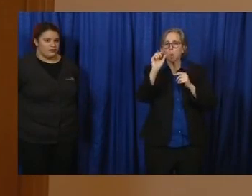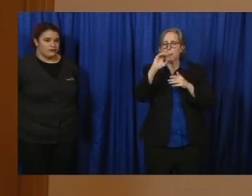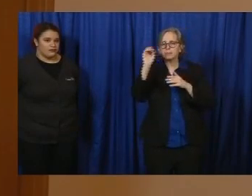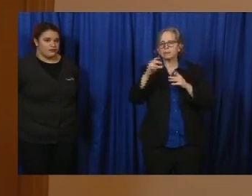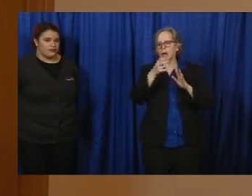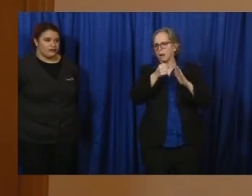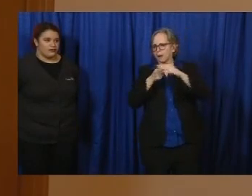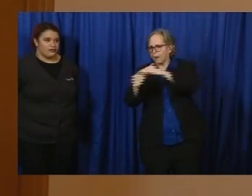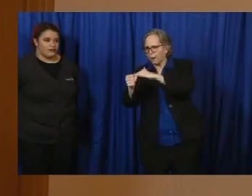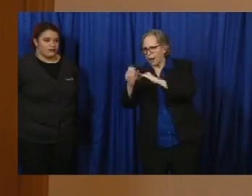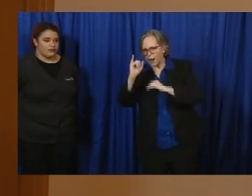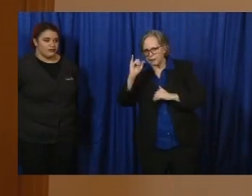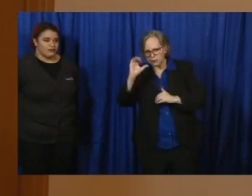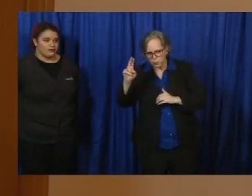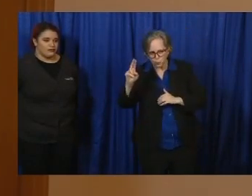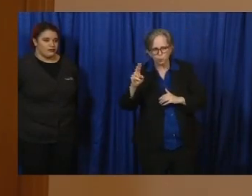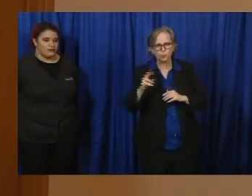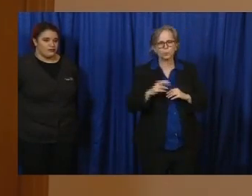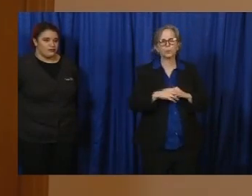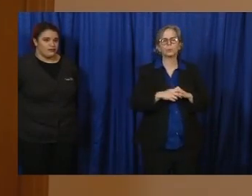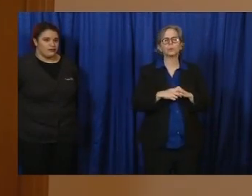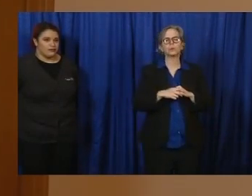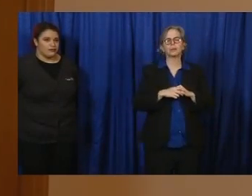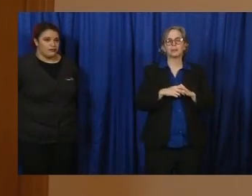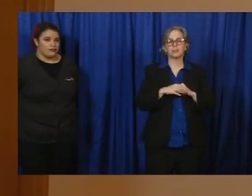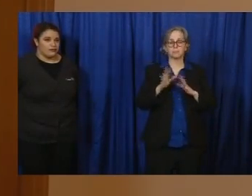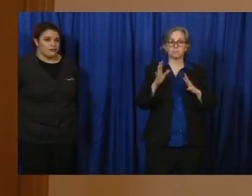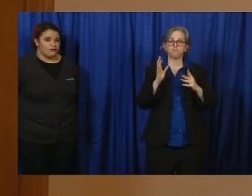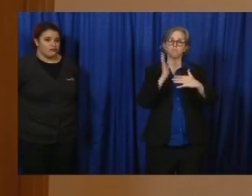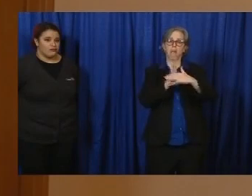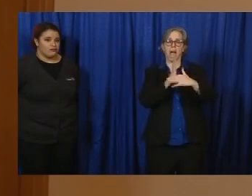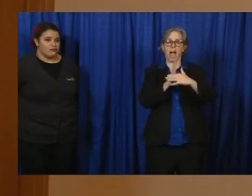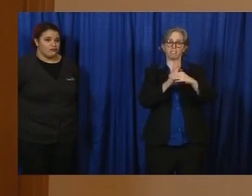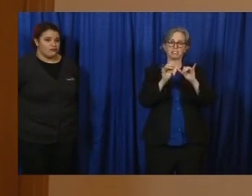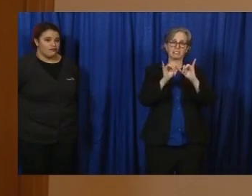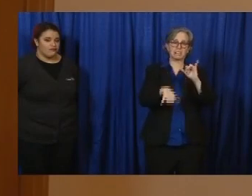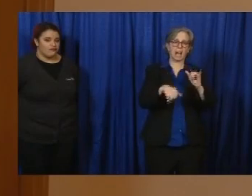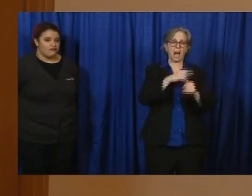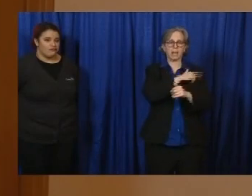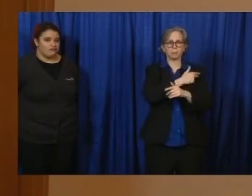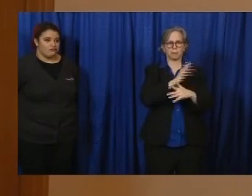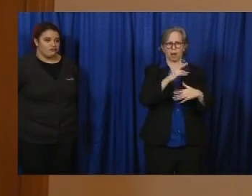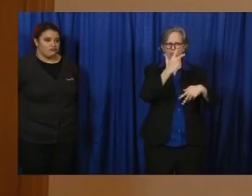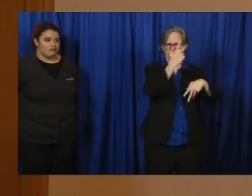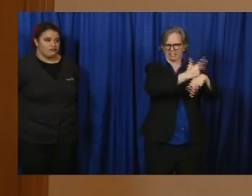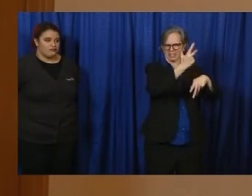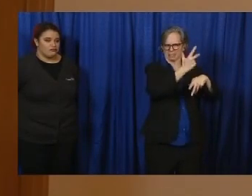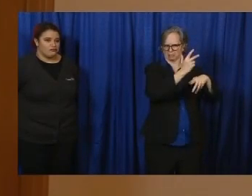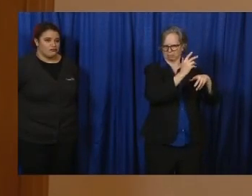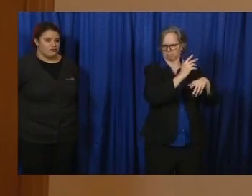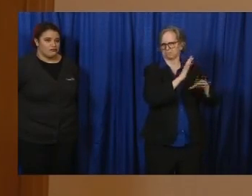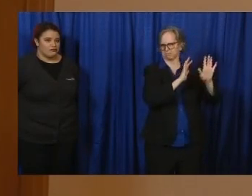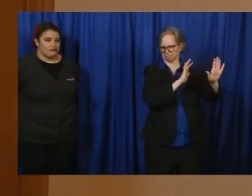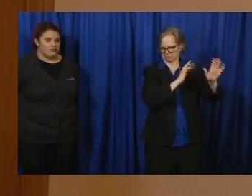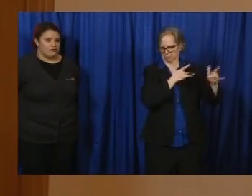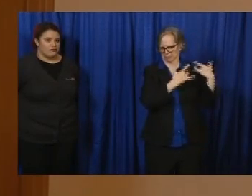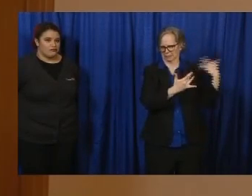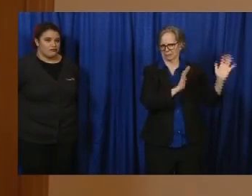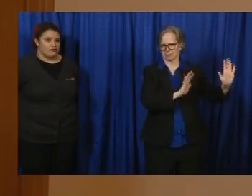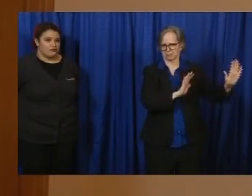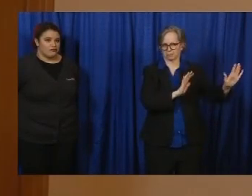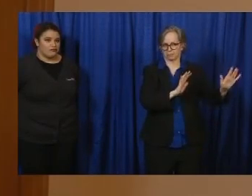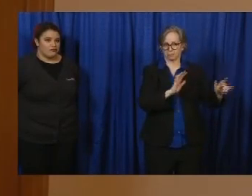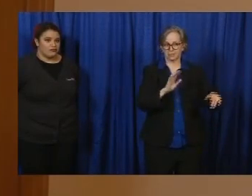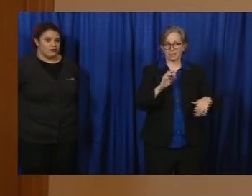length of stay typically in a hospital is 3 days. The average length of stay for any of these cases is up to 20